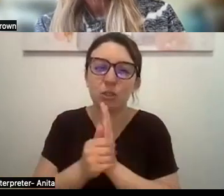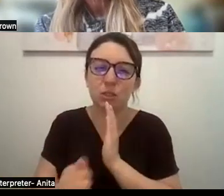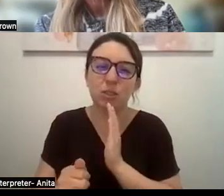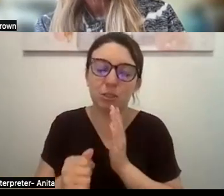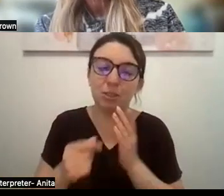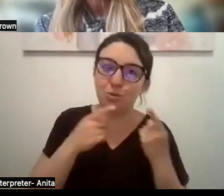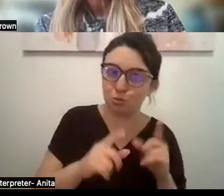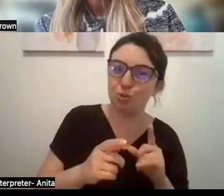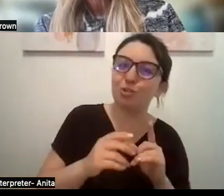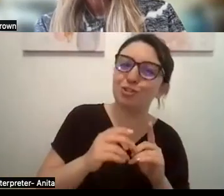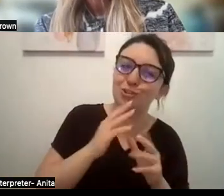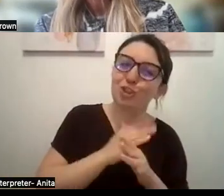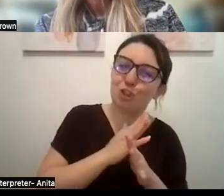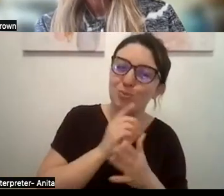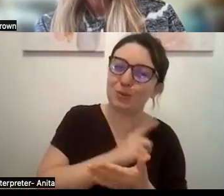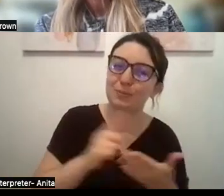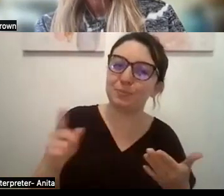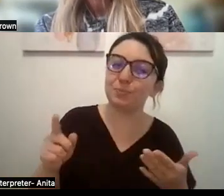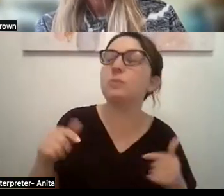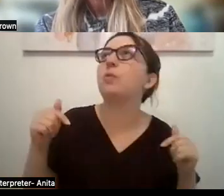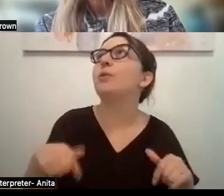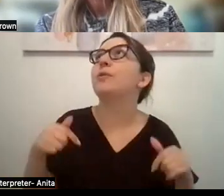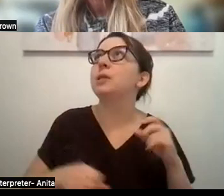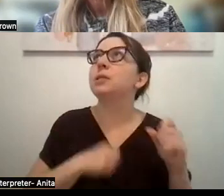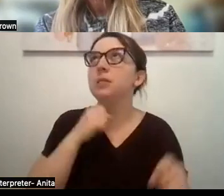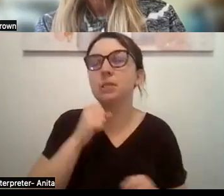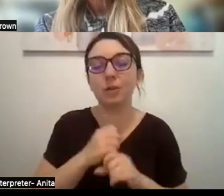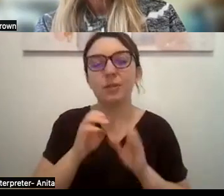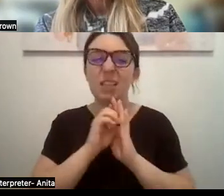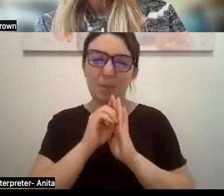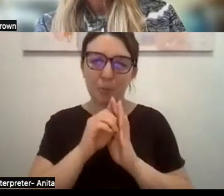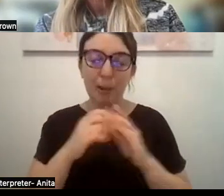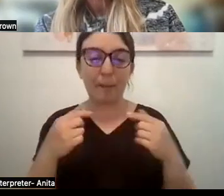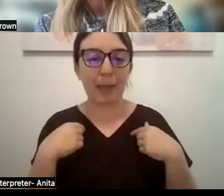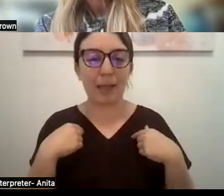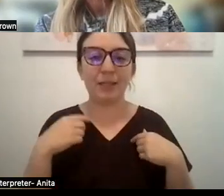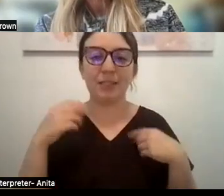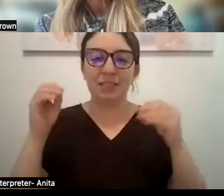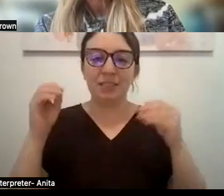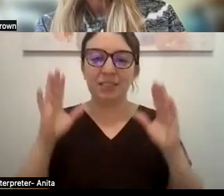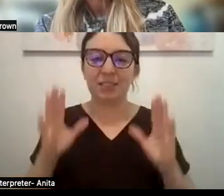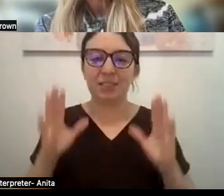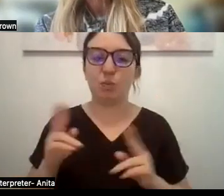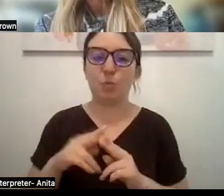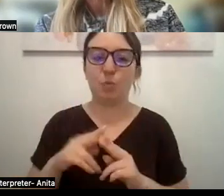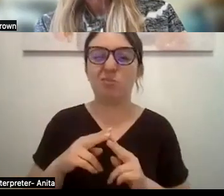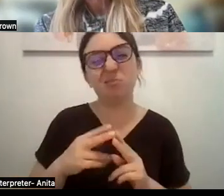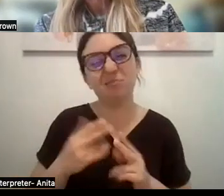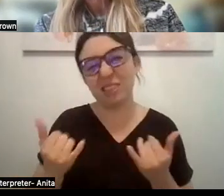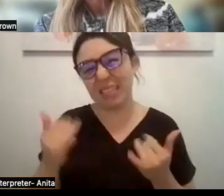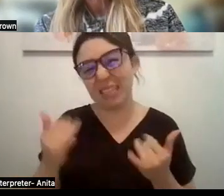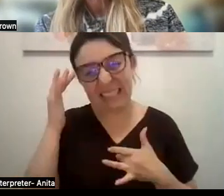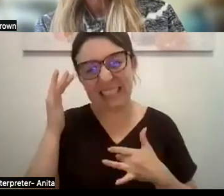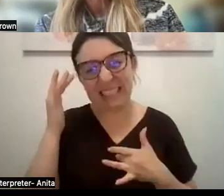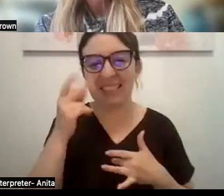week. That, for example, this year, my teaching partner, who's unfortunately out sick today, so aren't